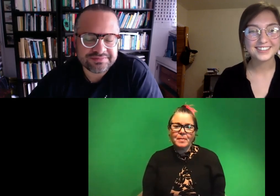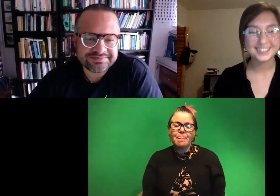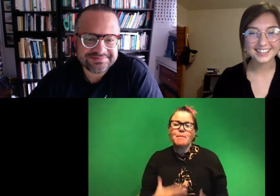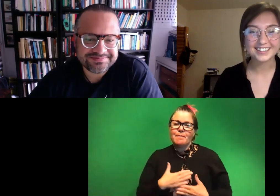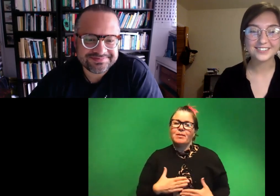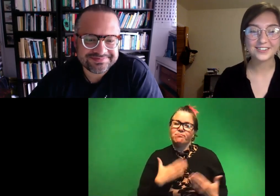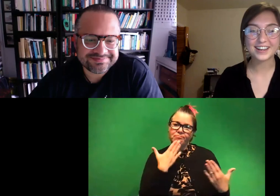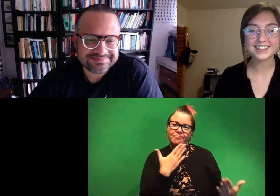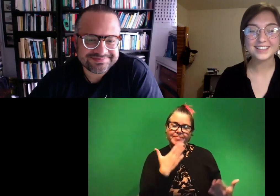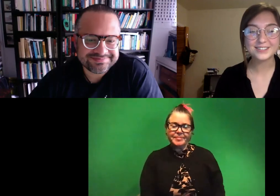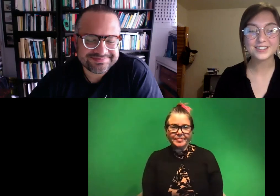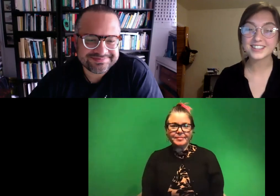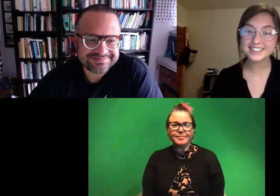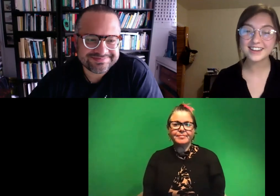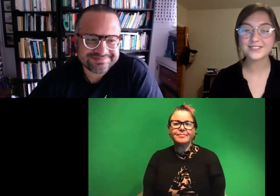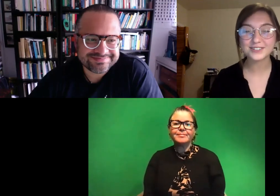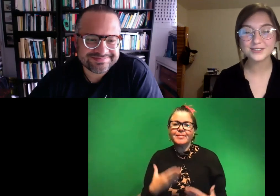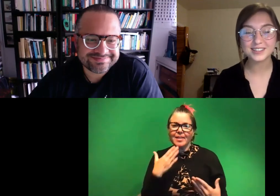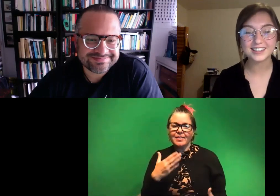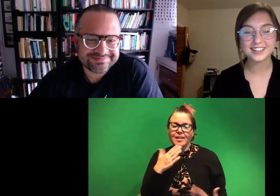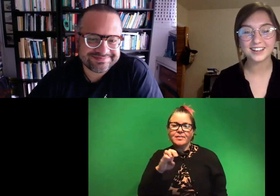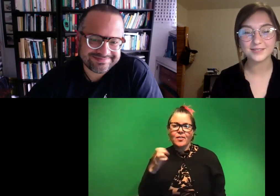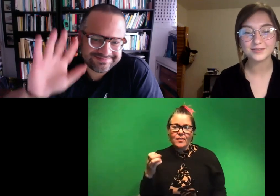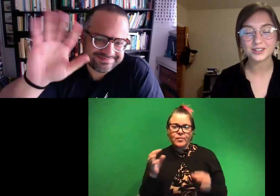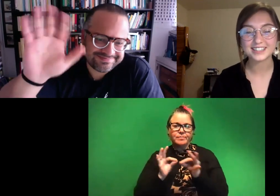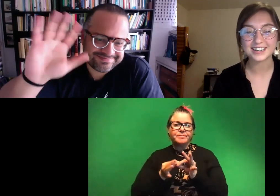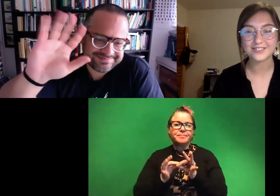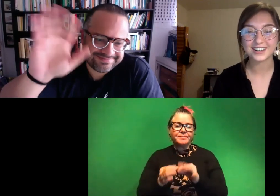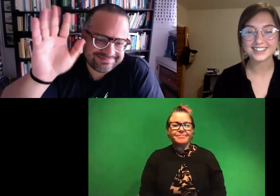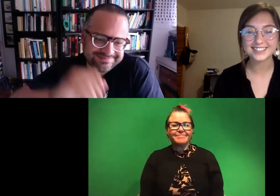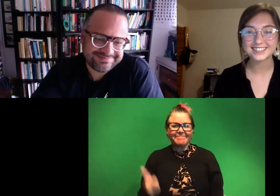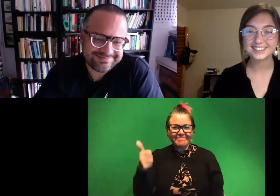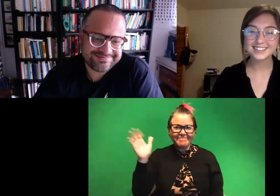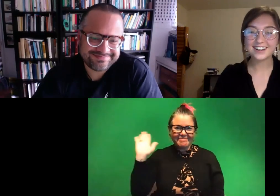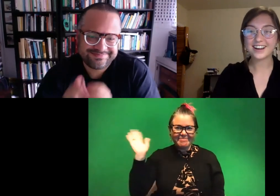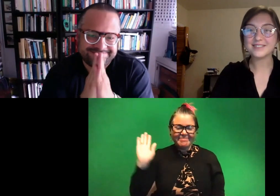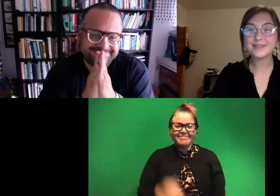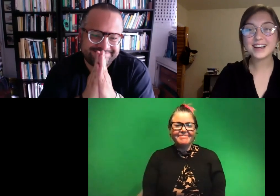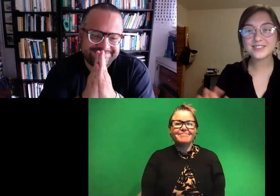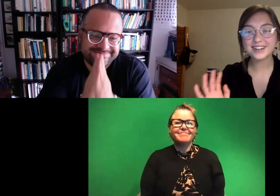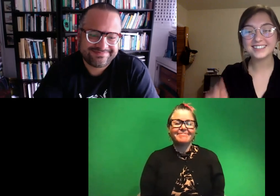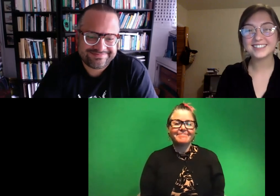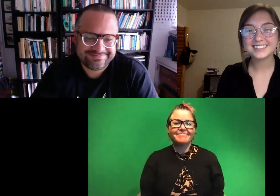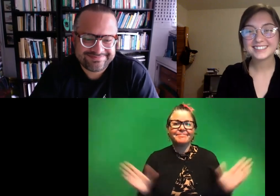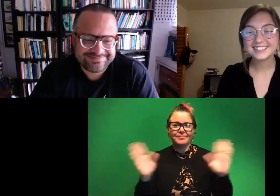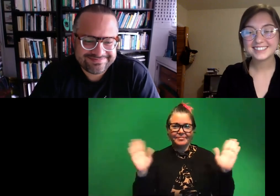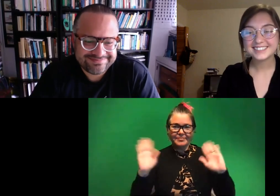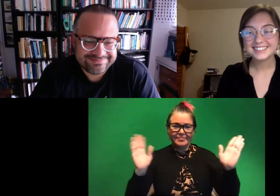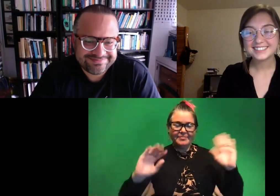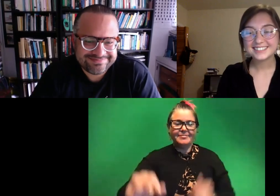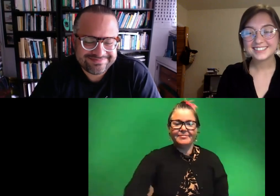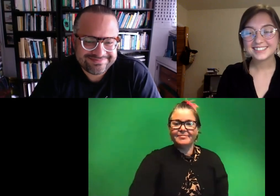to you. Thank you. Well, great. Thank you so much. And thanks, Aaron, for doing the translating for us. All right. Bye, everyone.